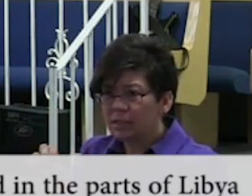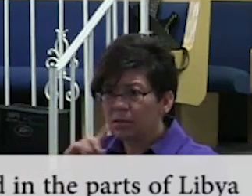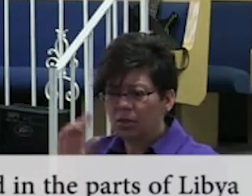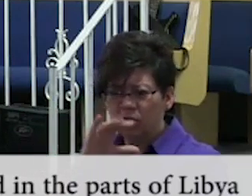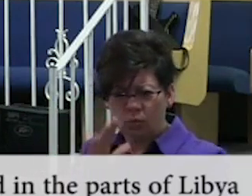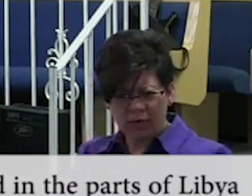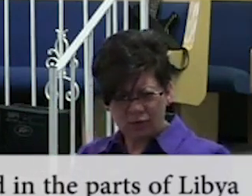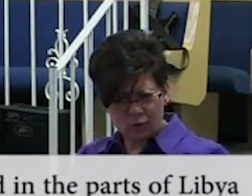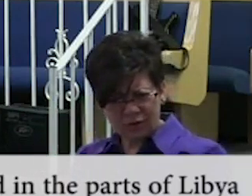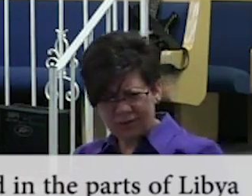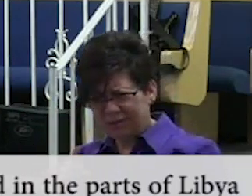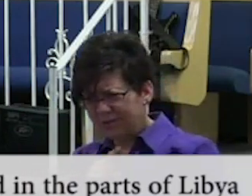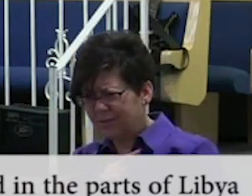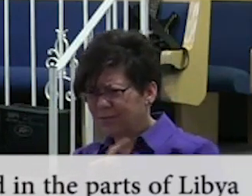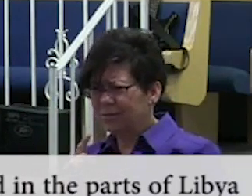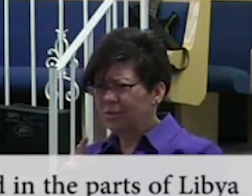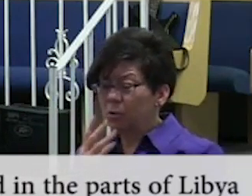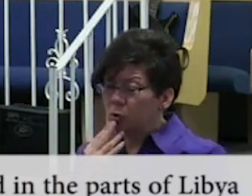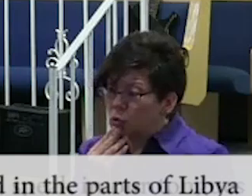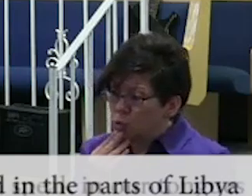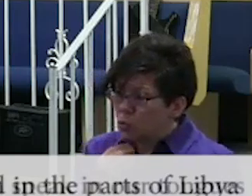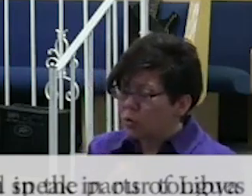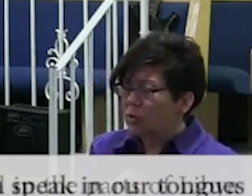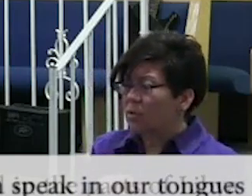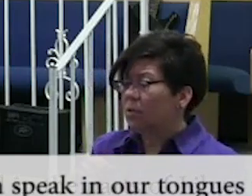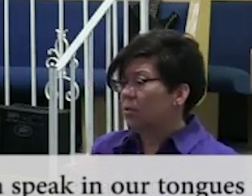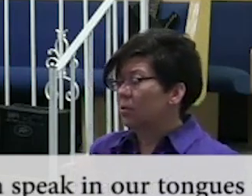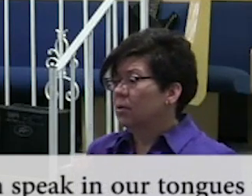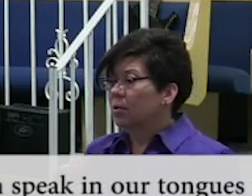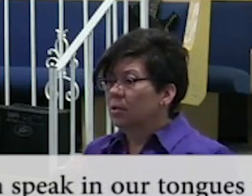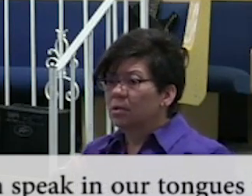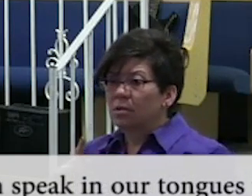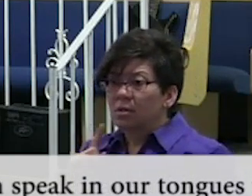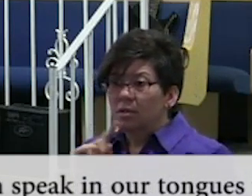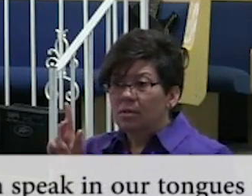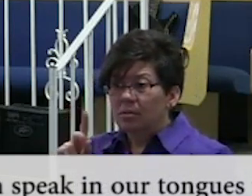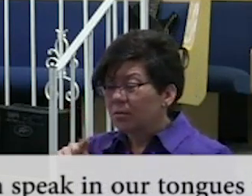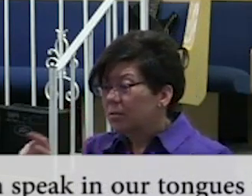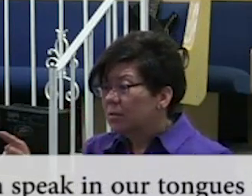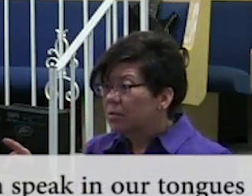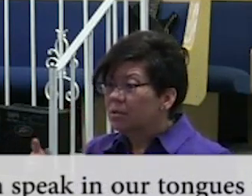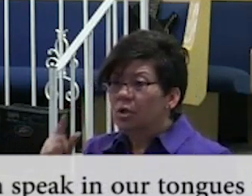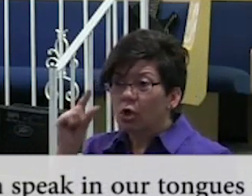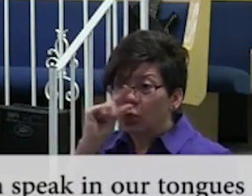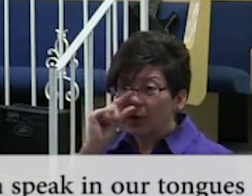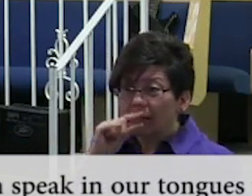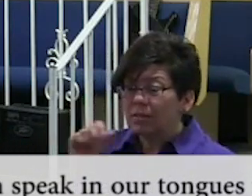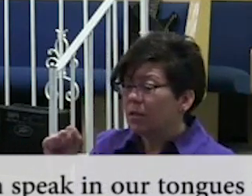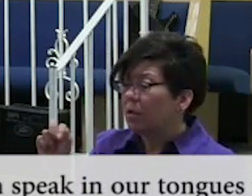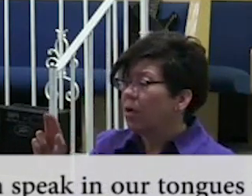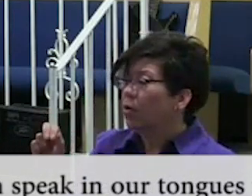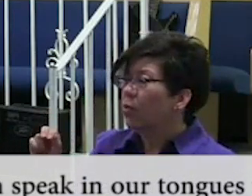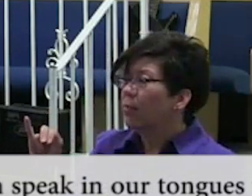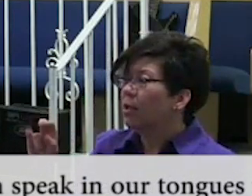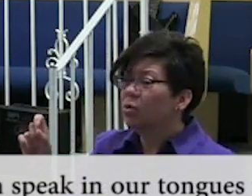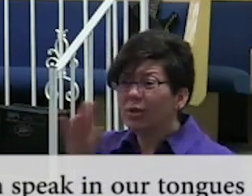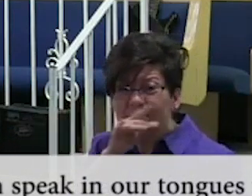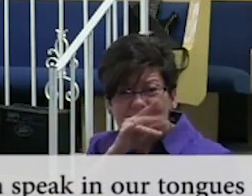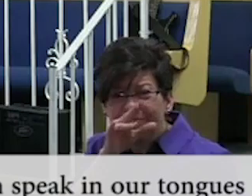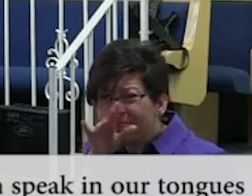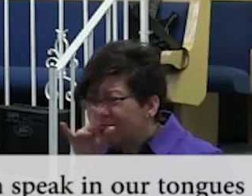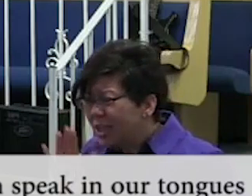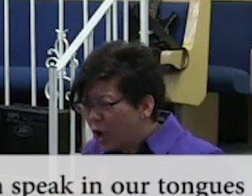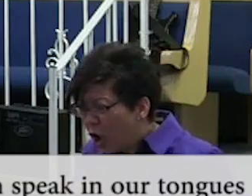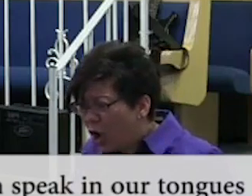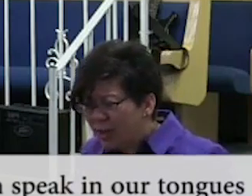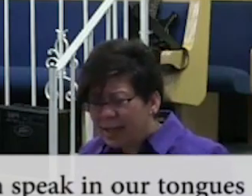of Rome, Jews and proselytes, Cretes and Arabians, we do hear them speak in our